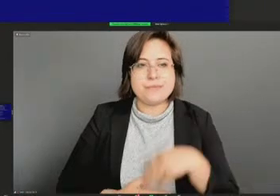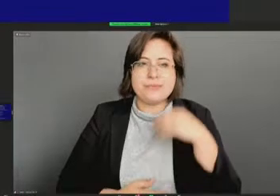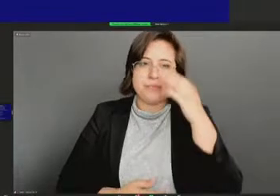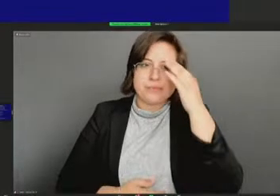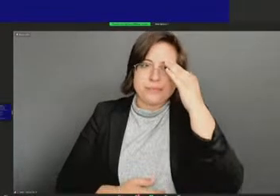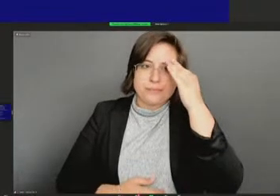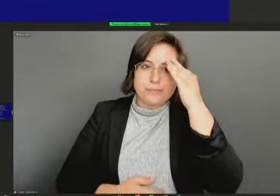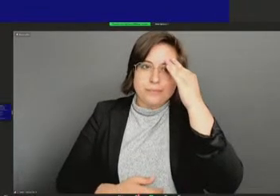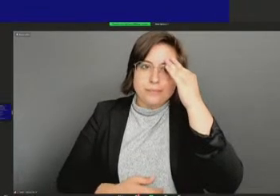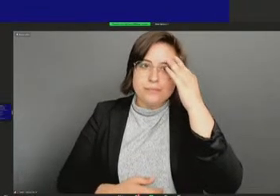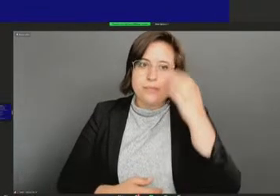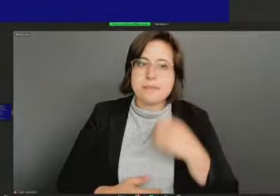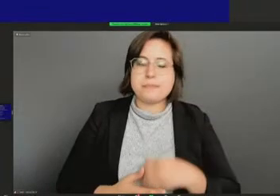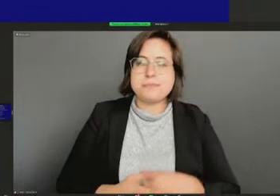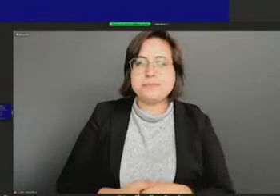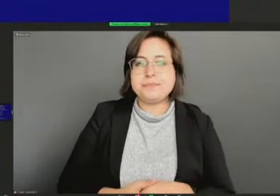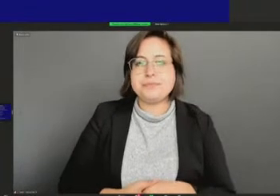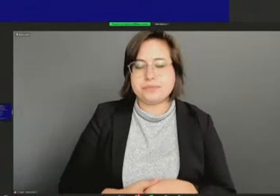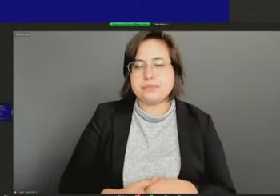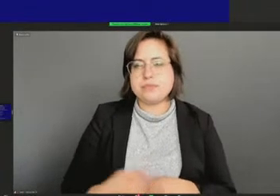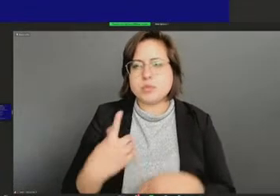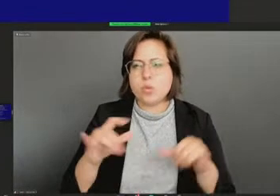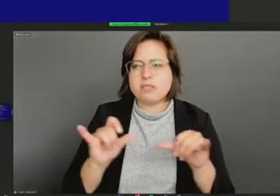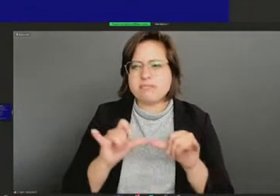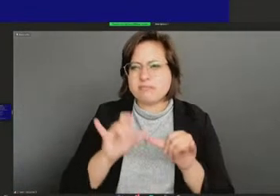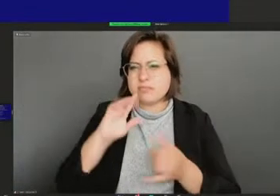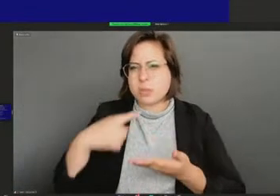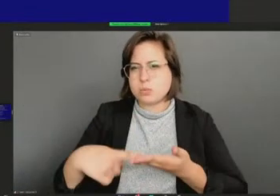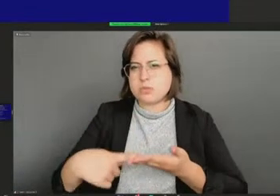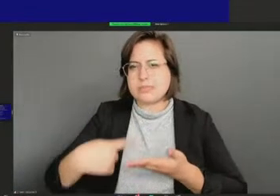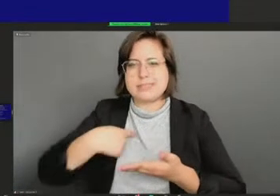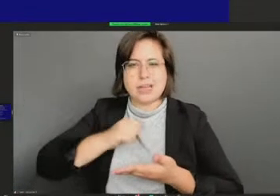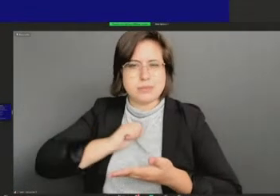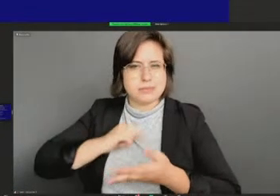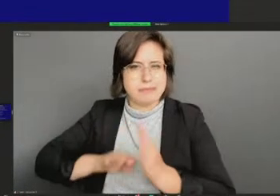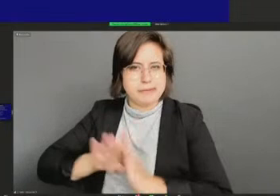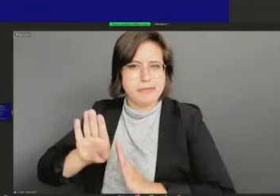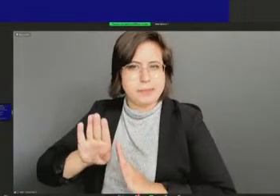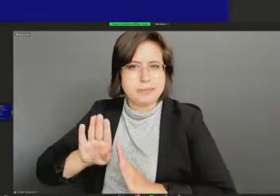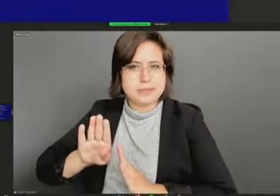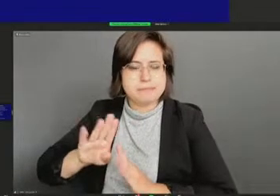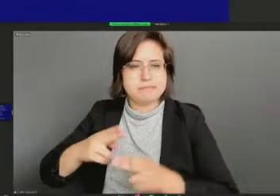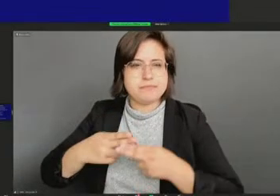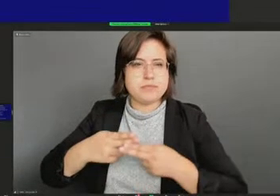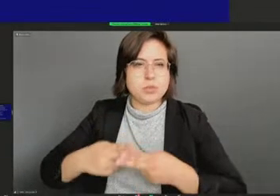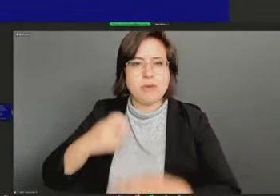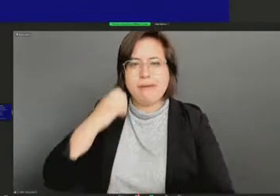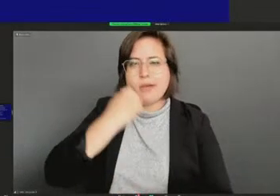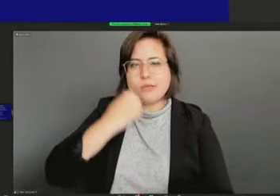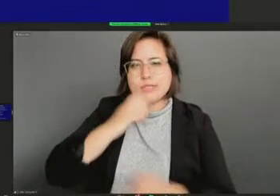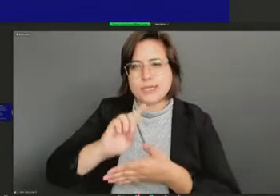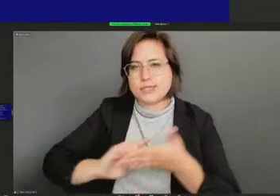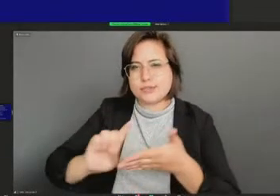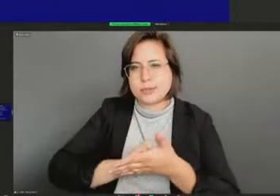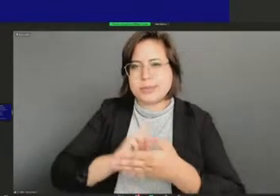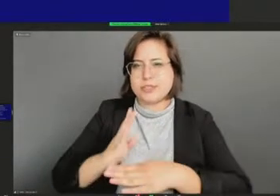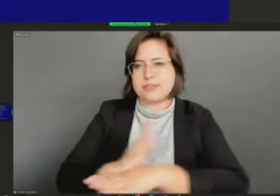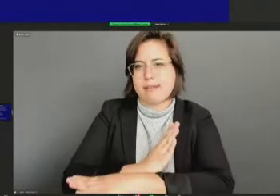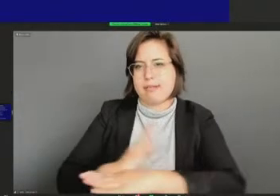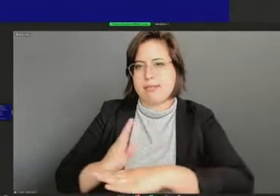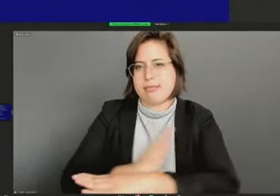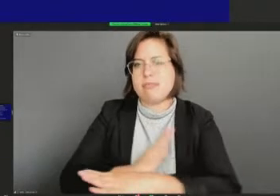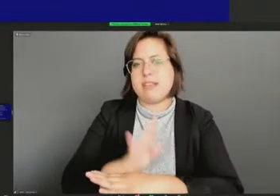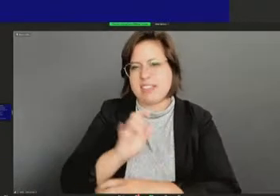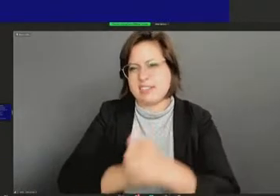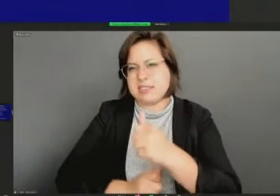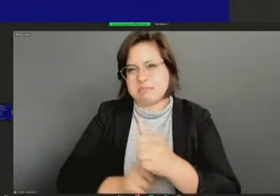measure I'm going to talk about, just in the interest of time, it's a measure I developed that's called the Everyday Discrimination Scale. Today is the most widely used